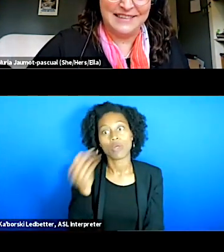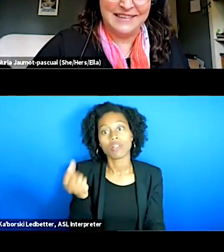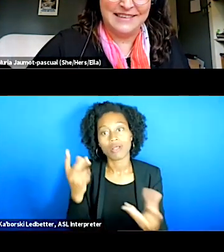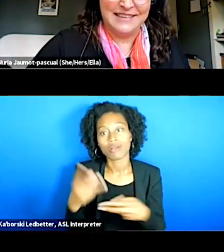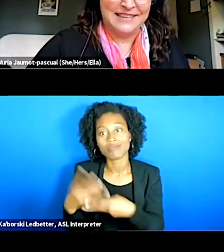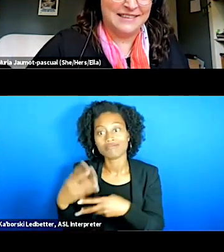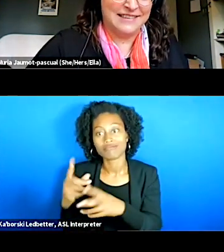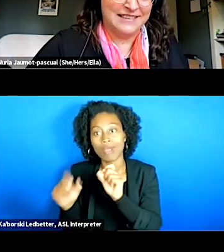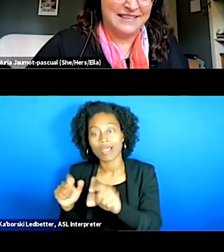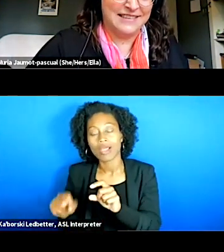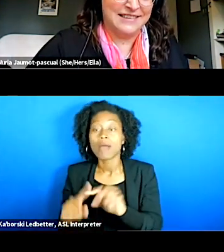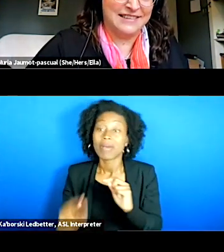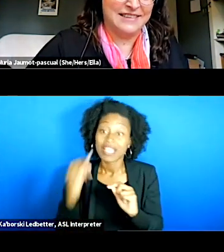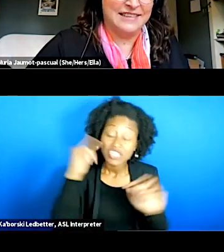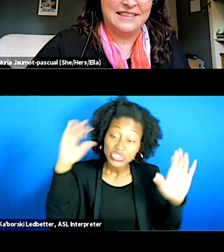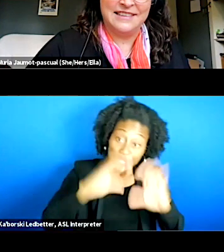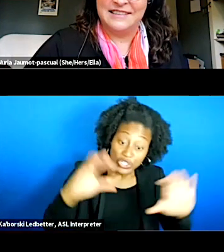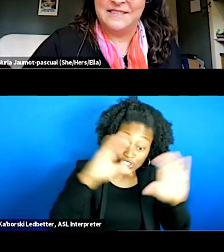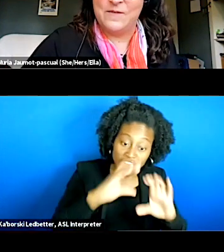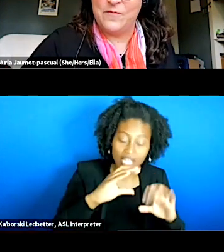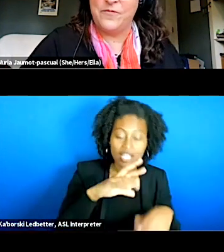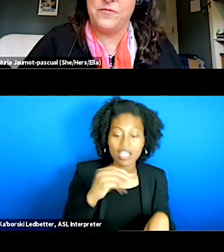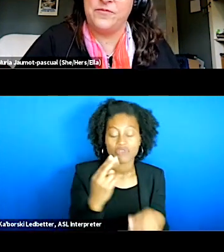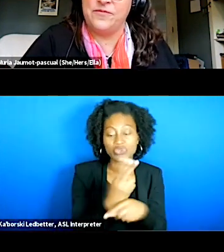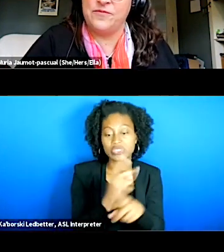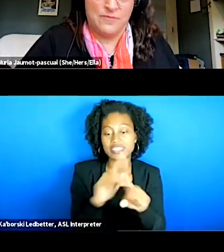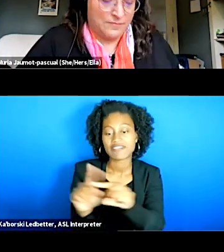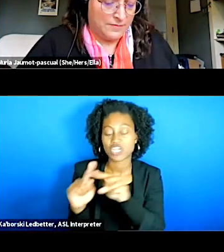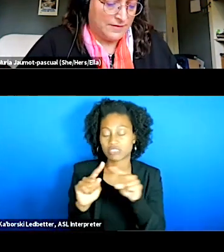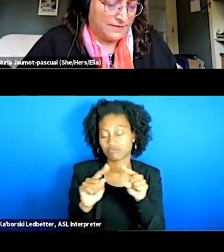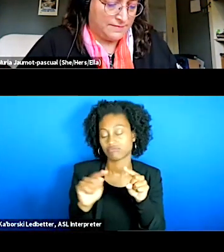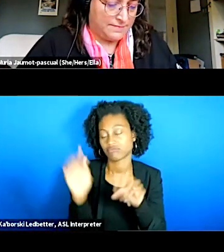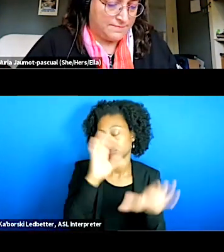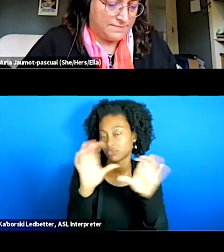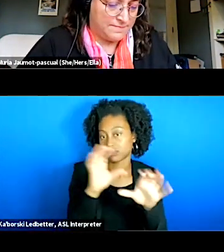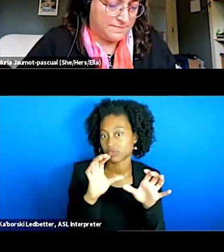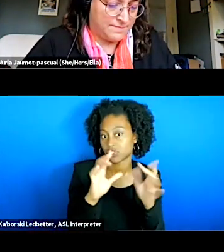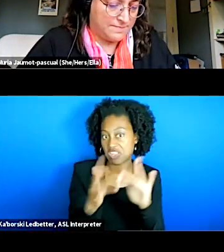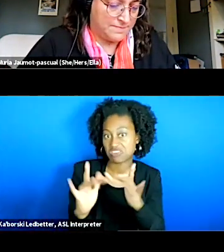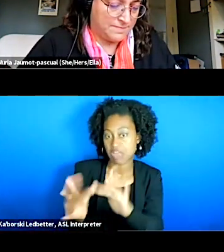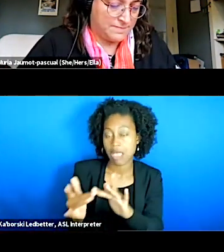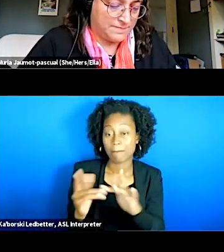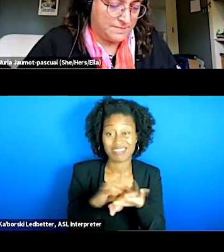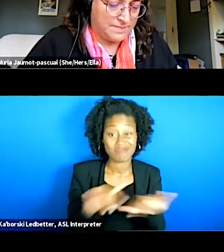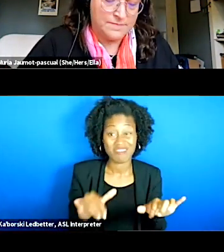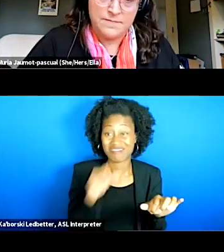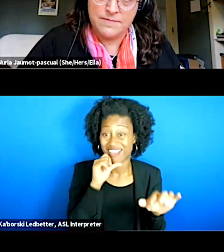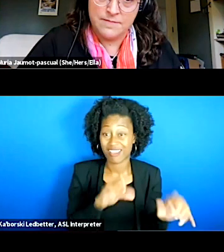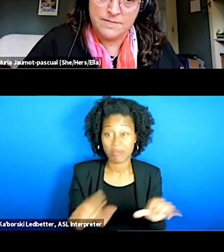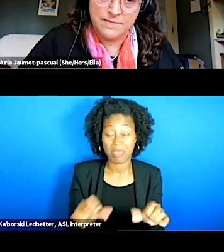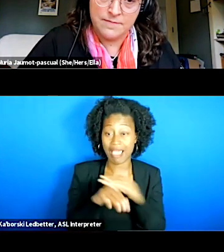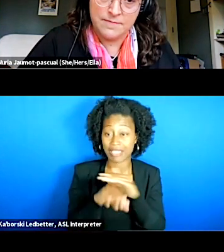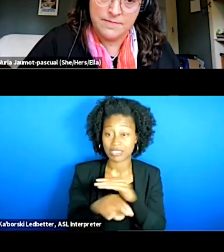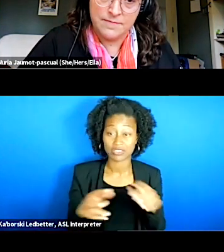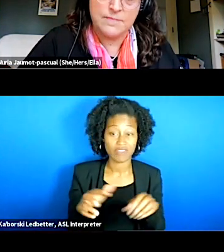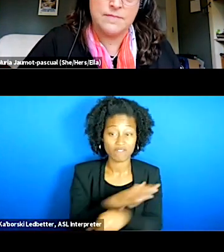So you're searching, you're doing your search and using different search engines, but yet at the same time, you may not be able to access the full